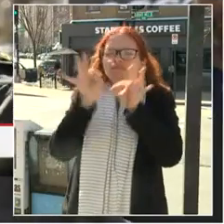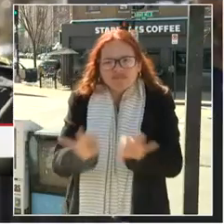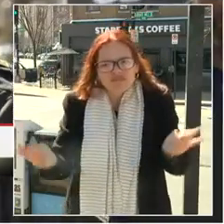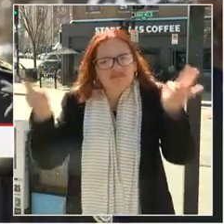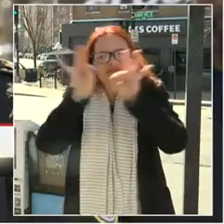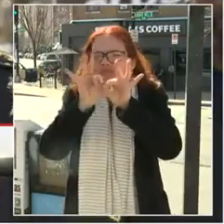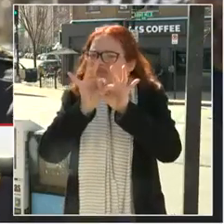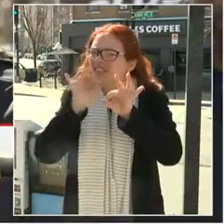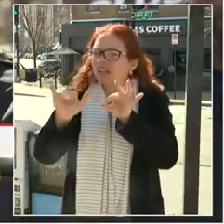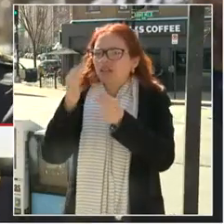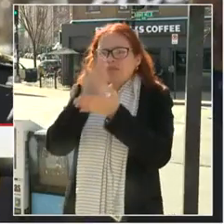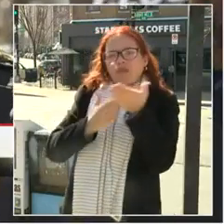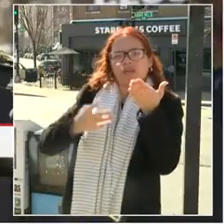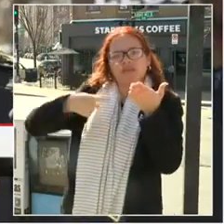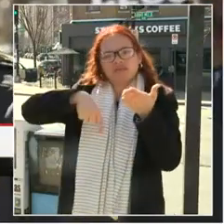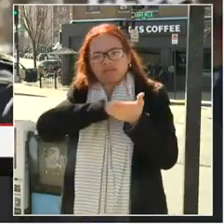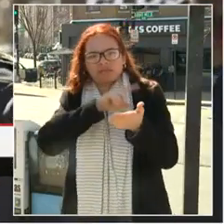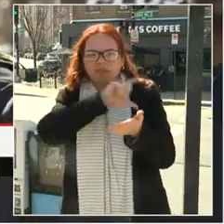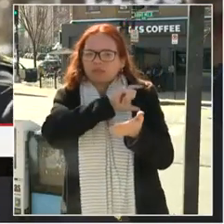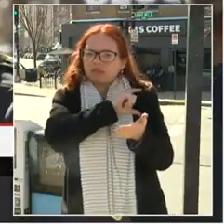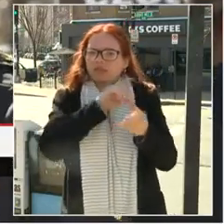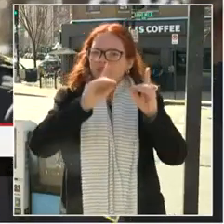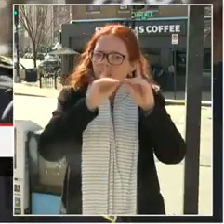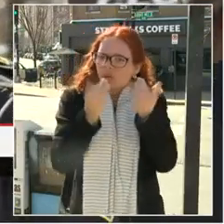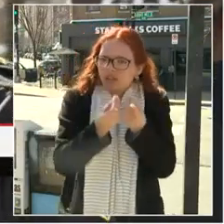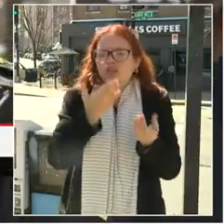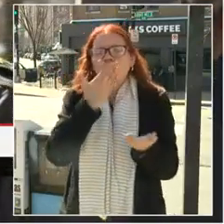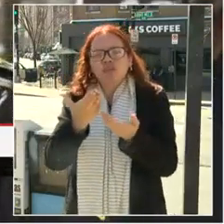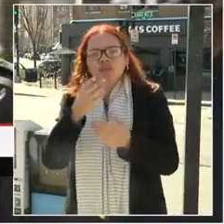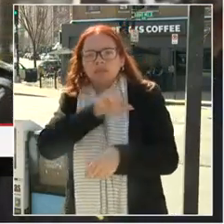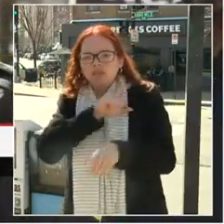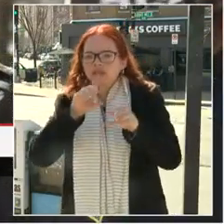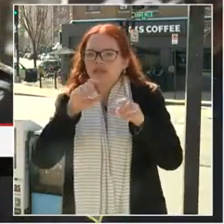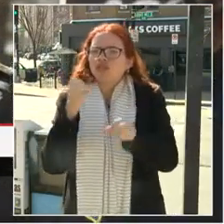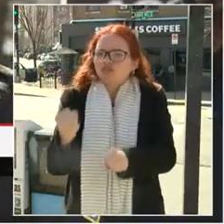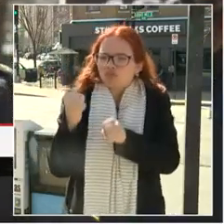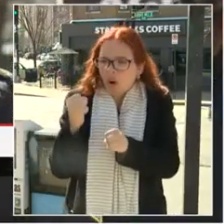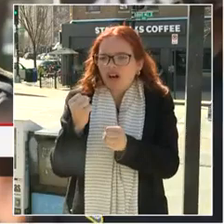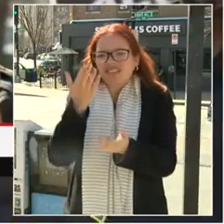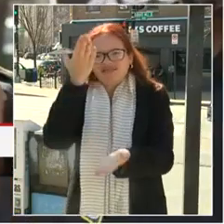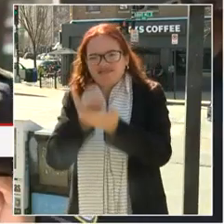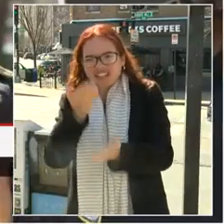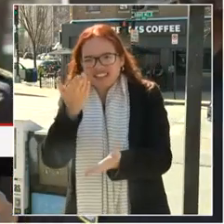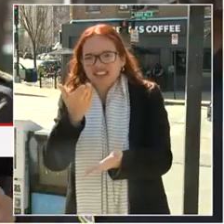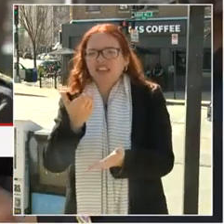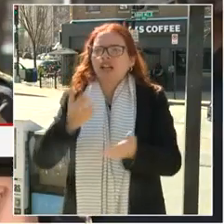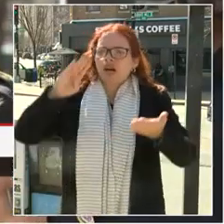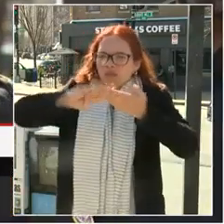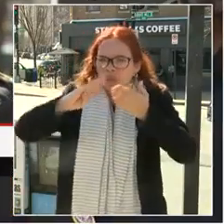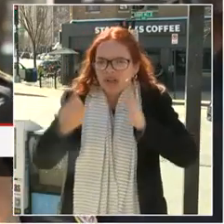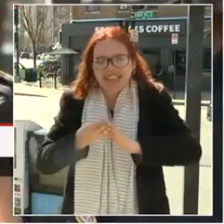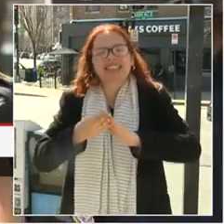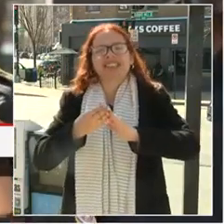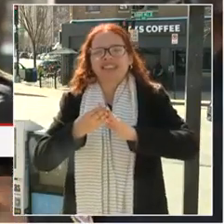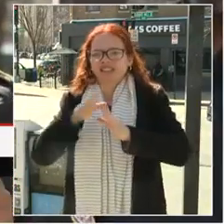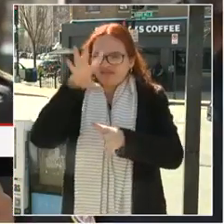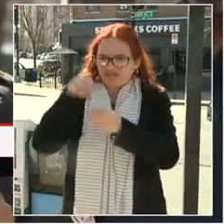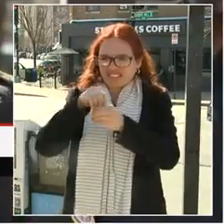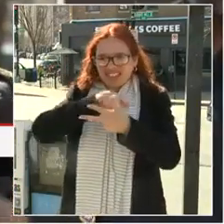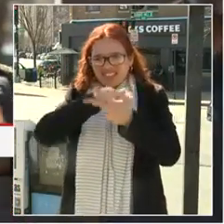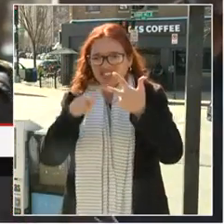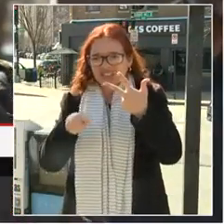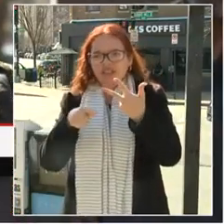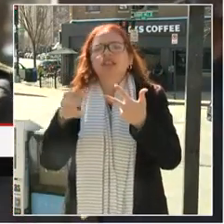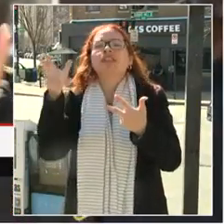police department. With good police work, strong evidence, and community participation, you have heard me say this time and time and time